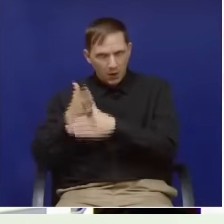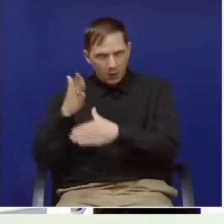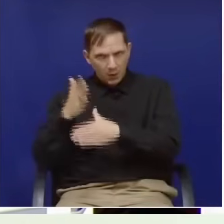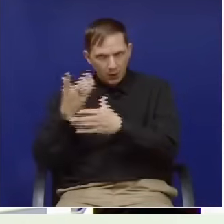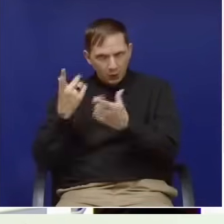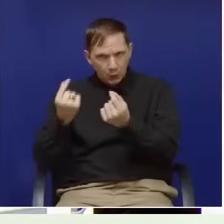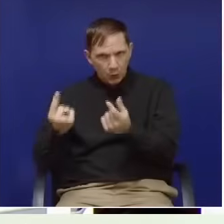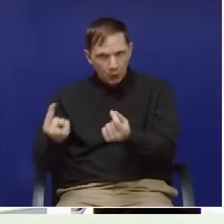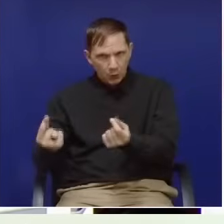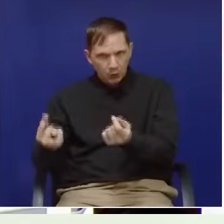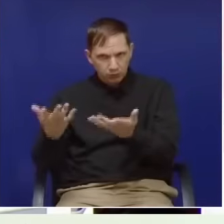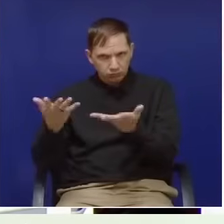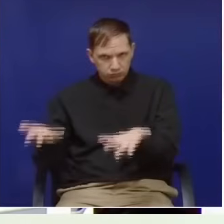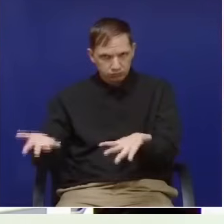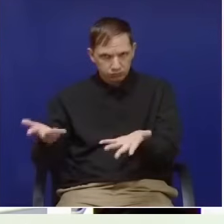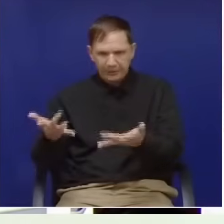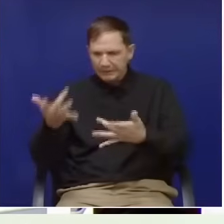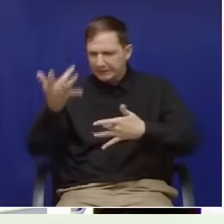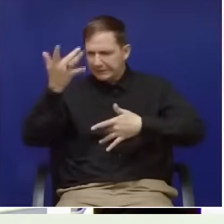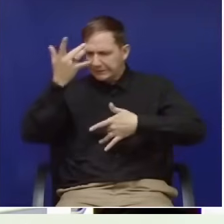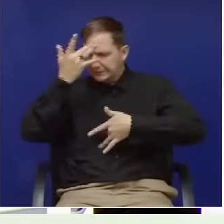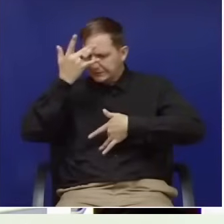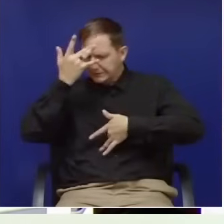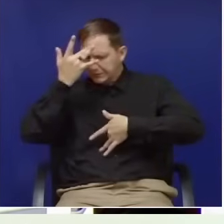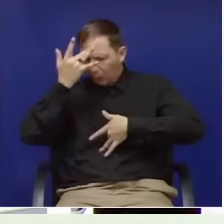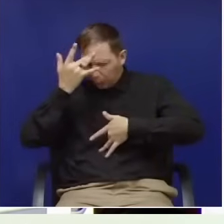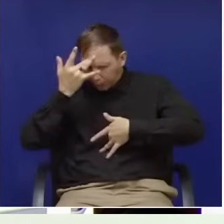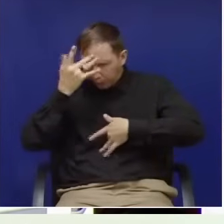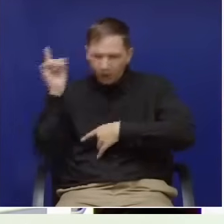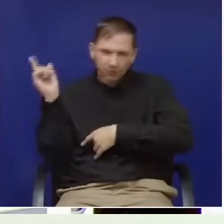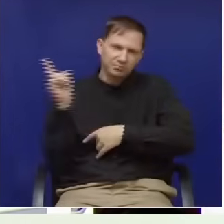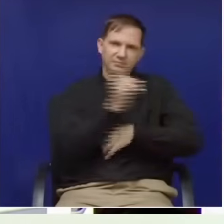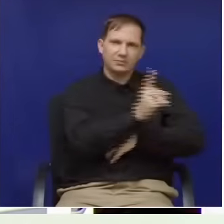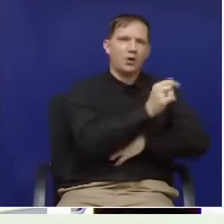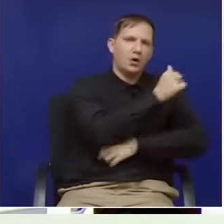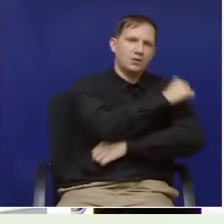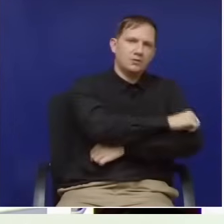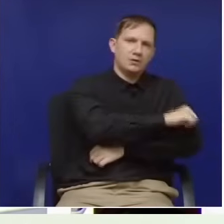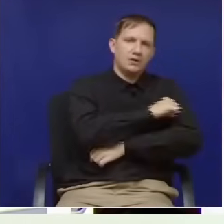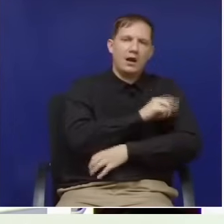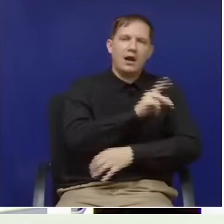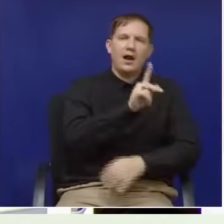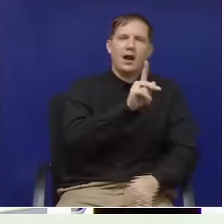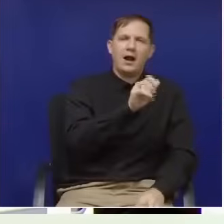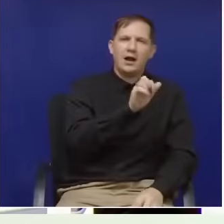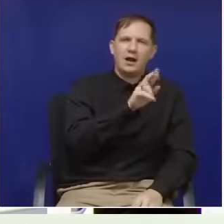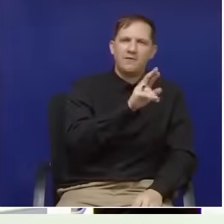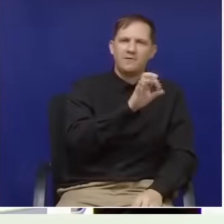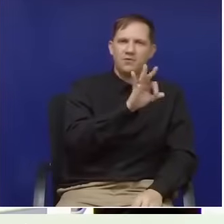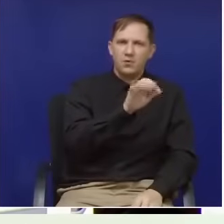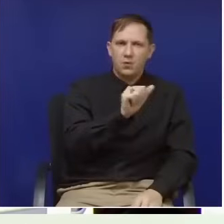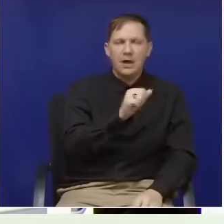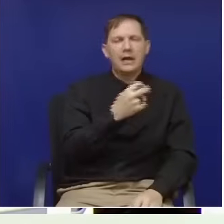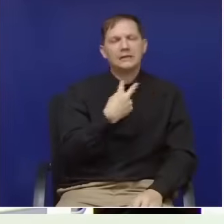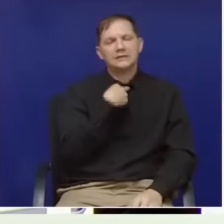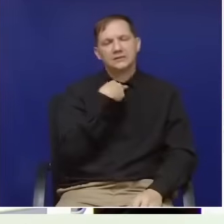and responsibilities. He got sick and was taken to hospital in California. Unfortunately, he